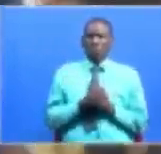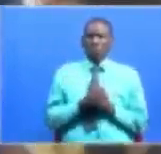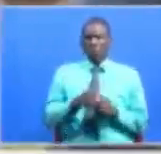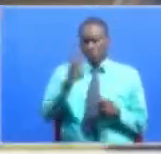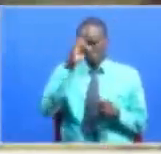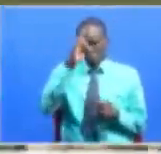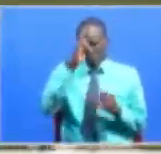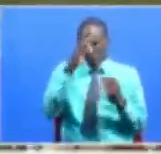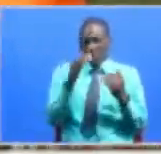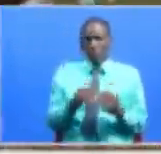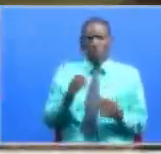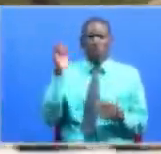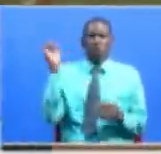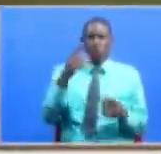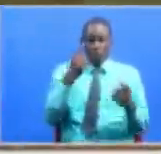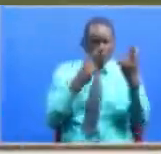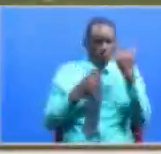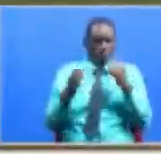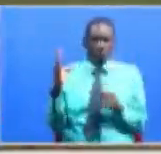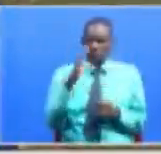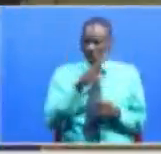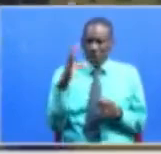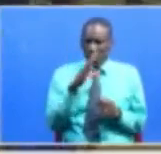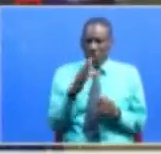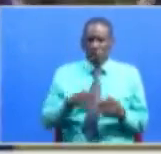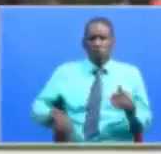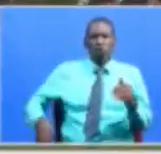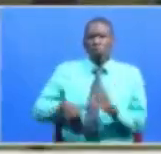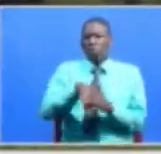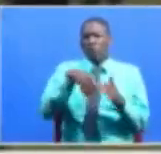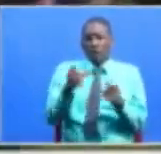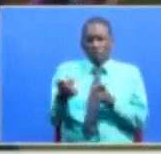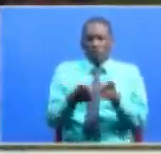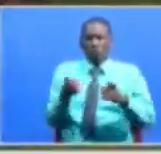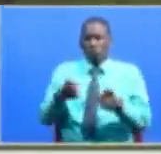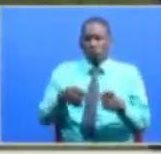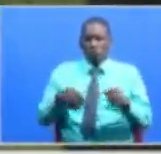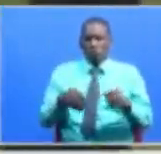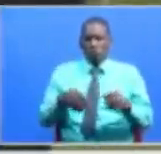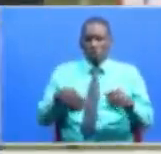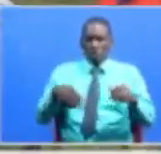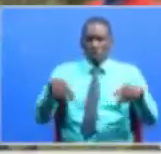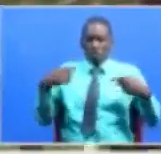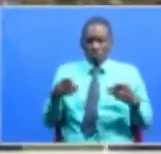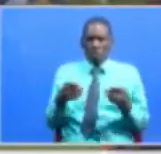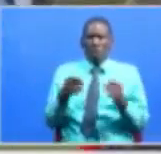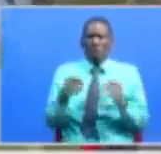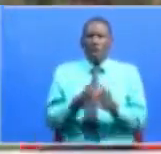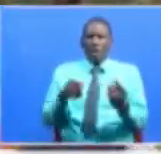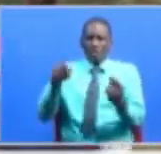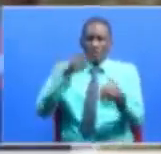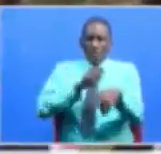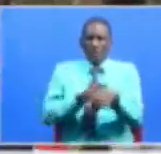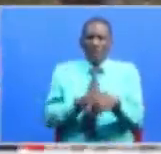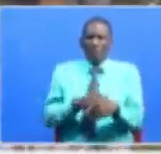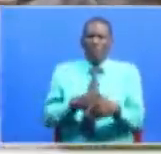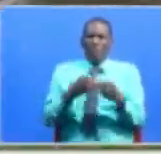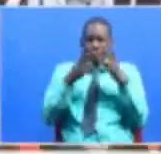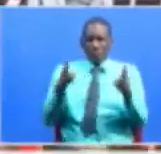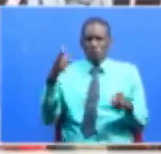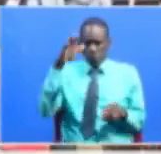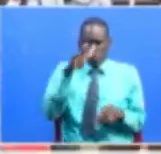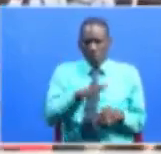Police were forced to lob tear gas canisters to disperse and control the crowd. And when calm was finally